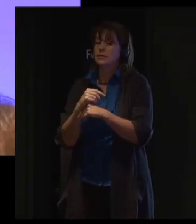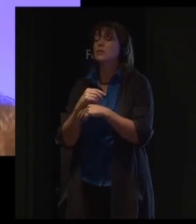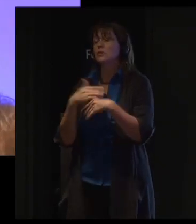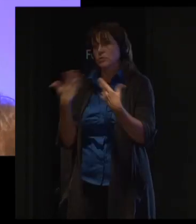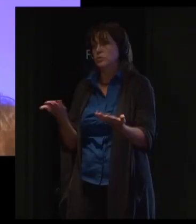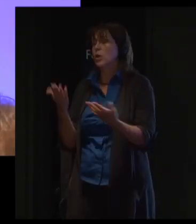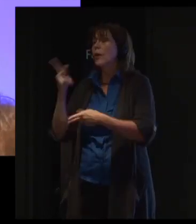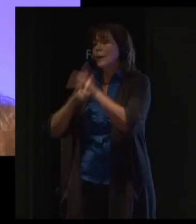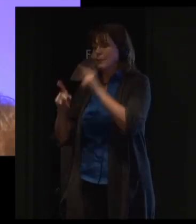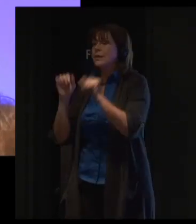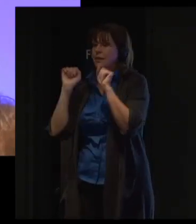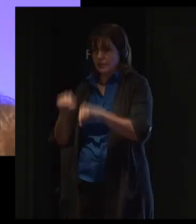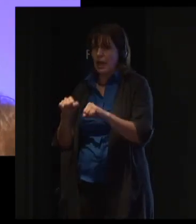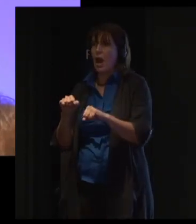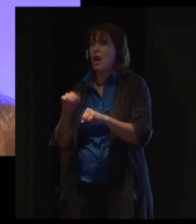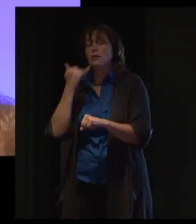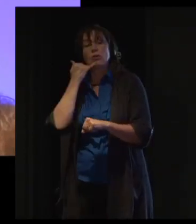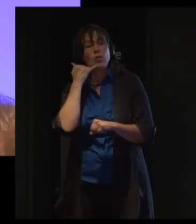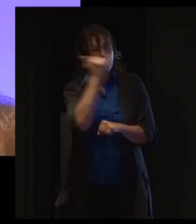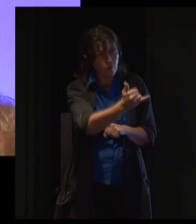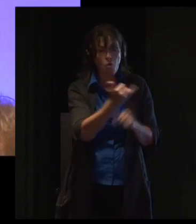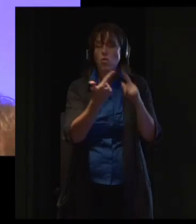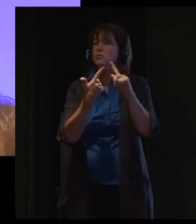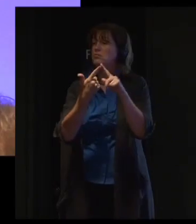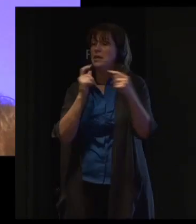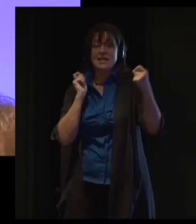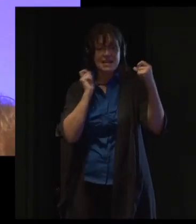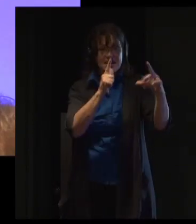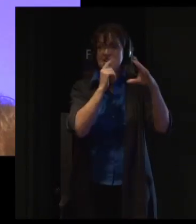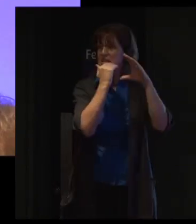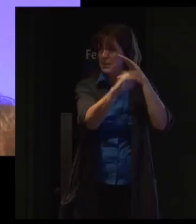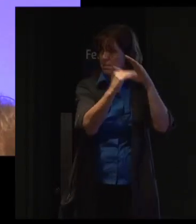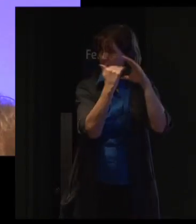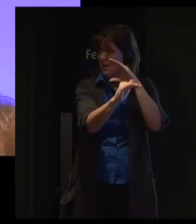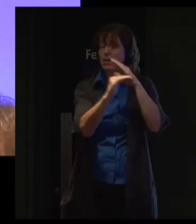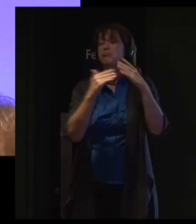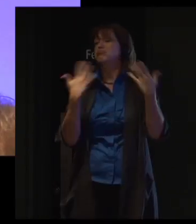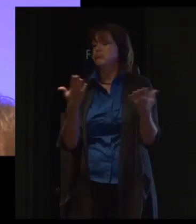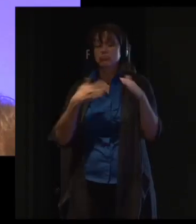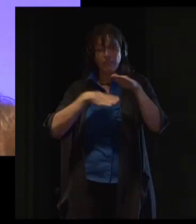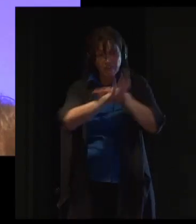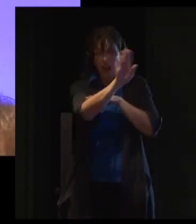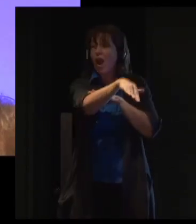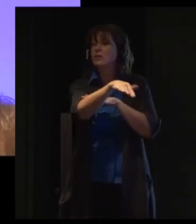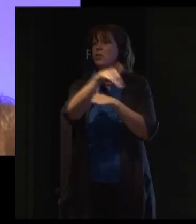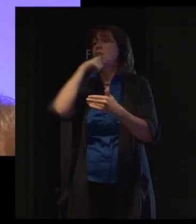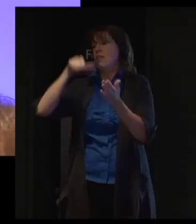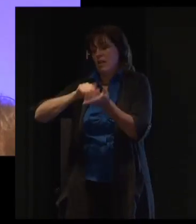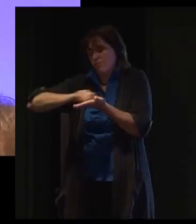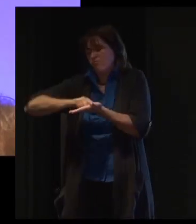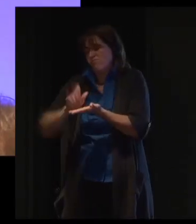So people can call us, send us emails, faxes, or letters. We also have a